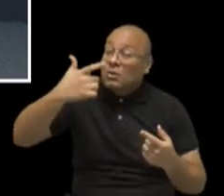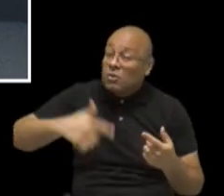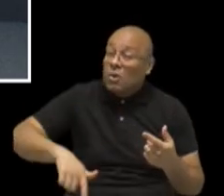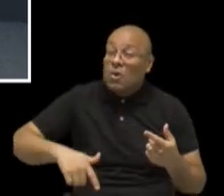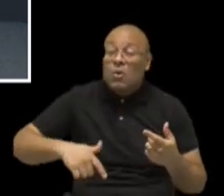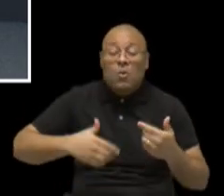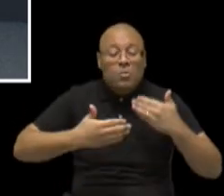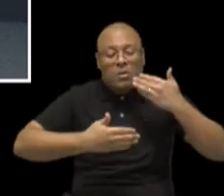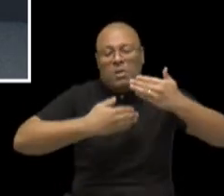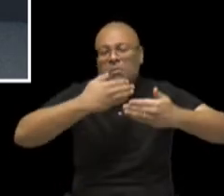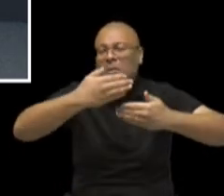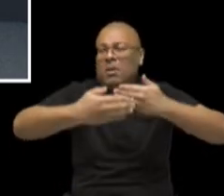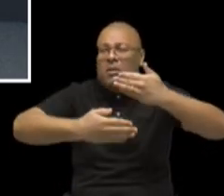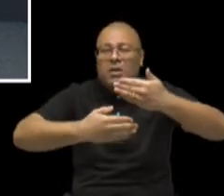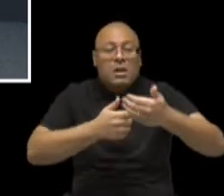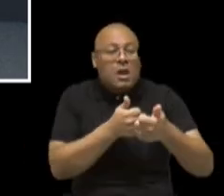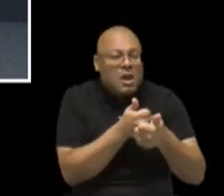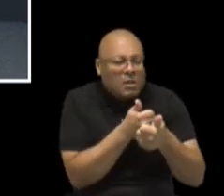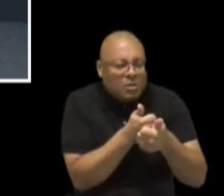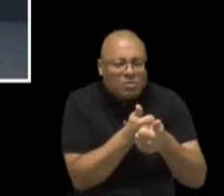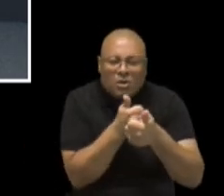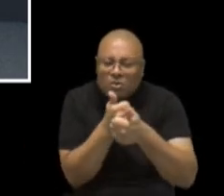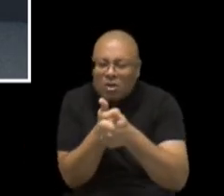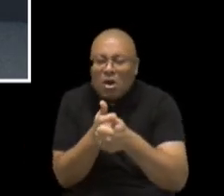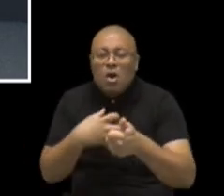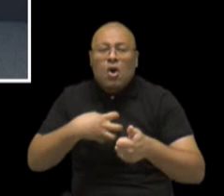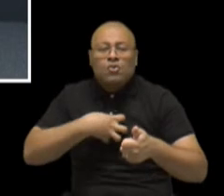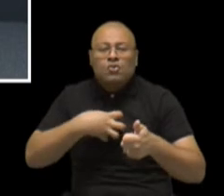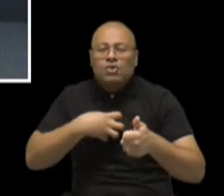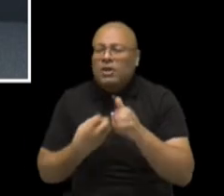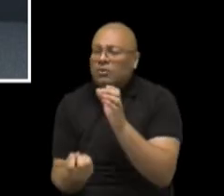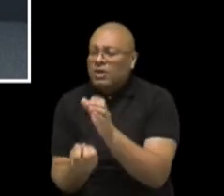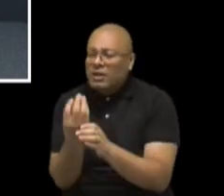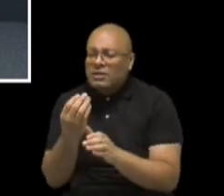levels approach to the work and production